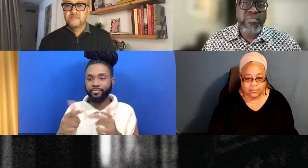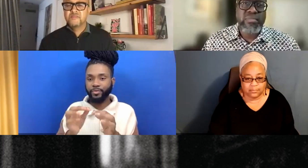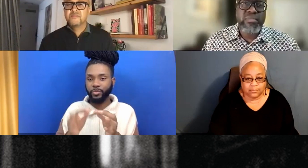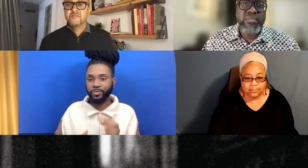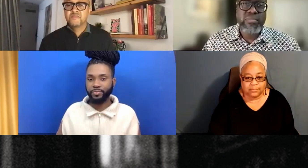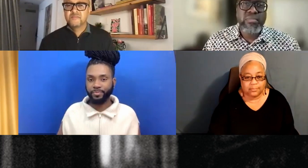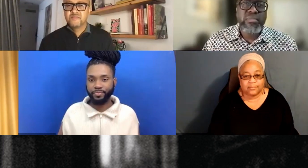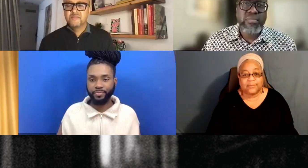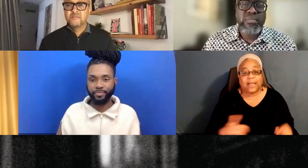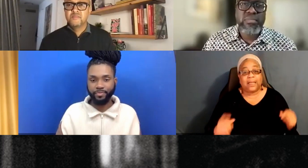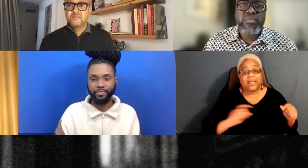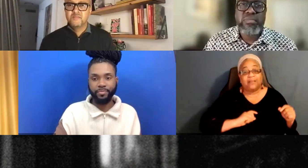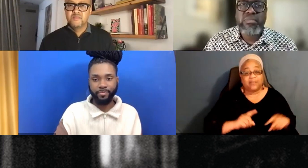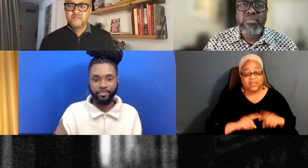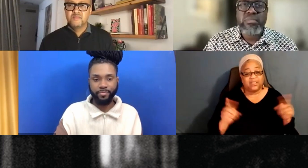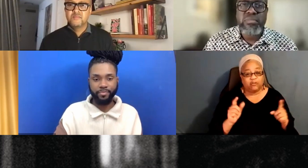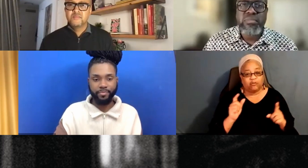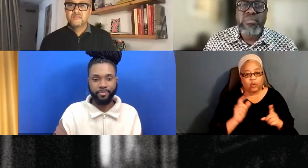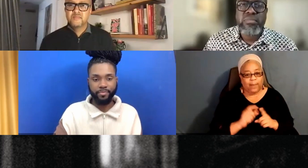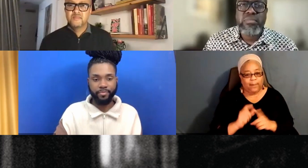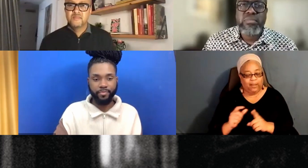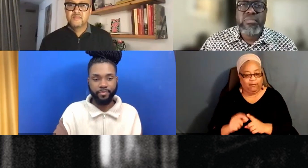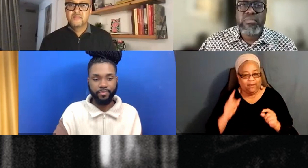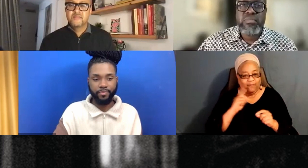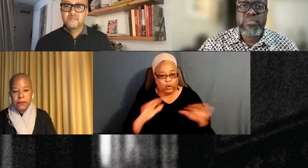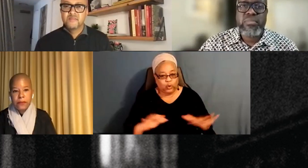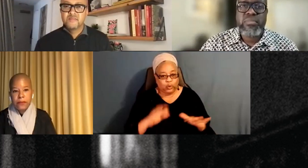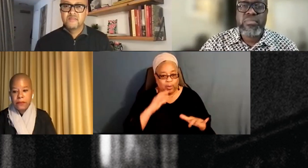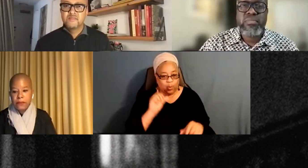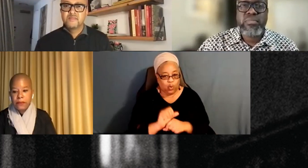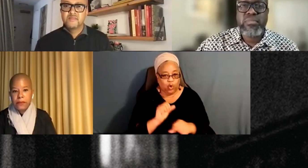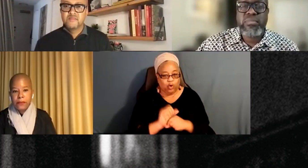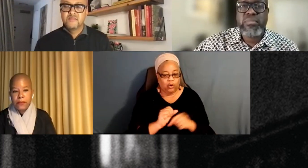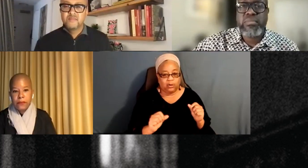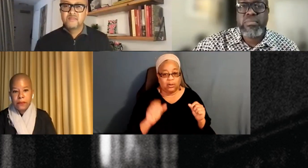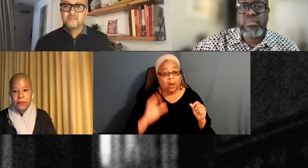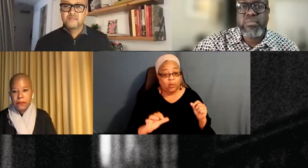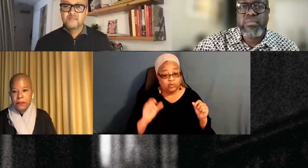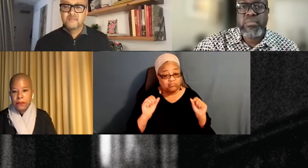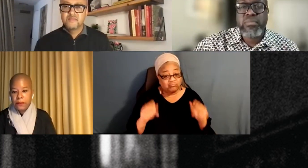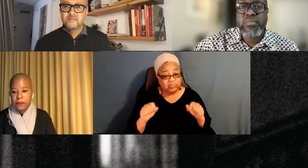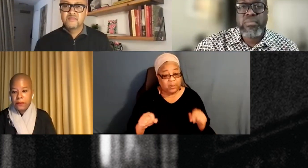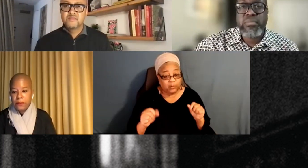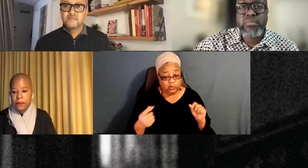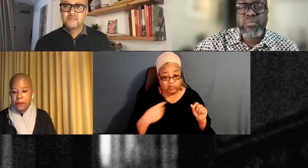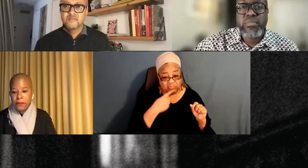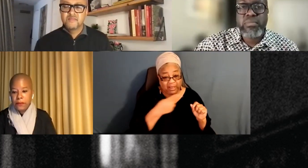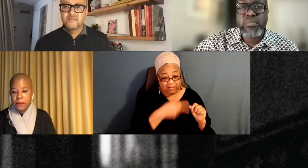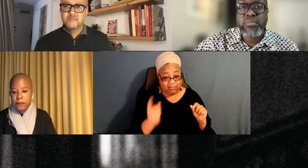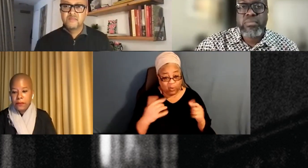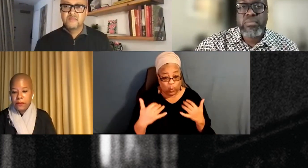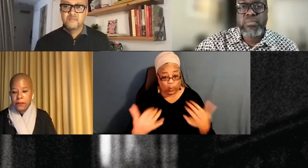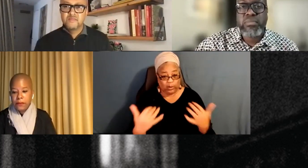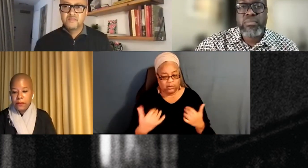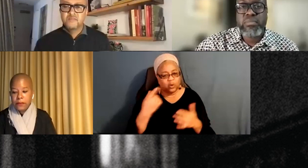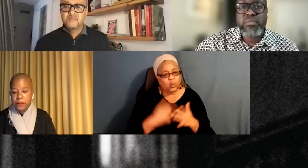work, right? And so that's one of the reasons I wanted you to be able to say that to this audience of, you know, what does it mean to